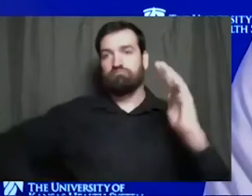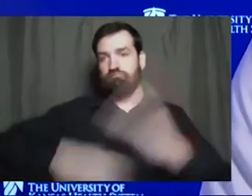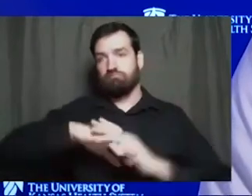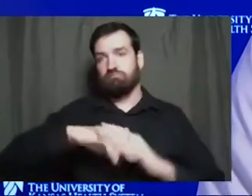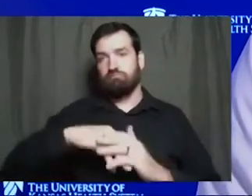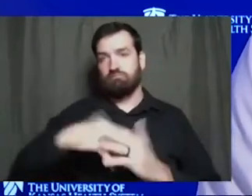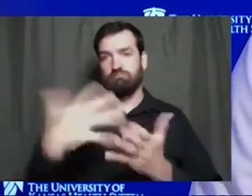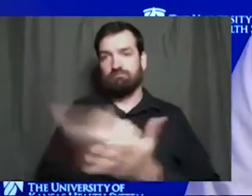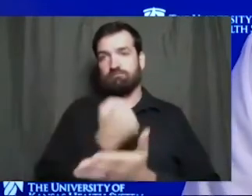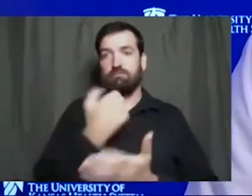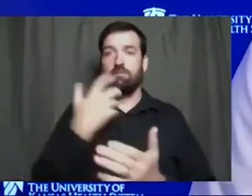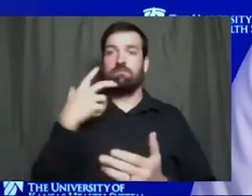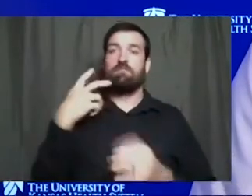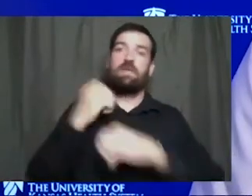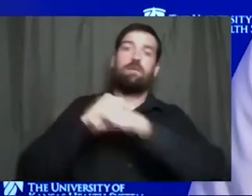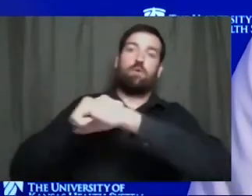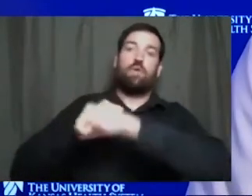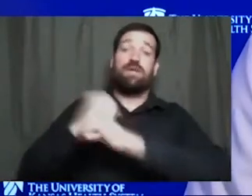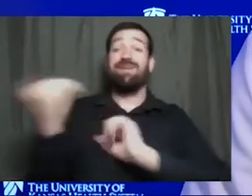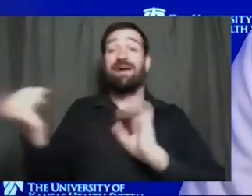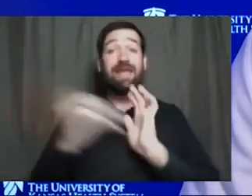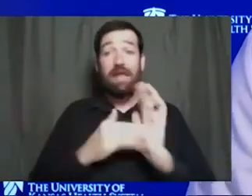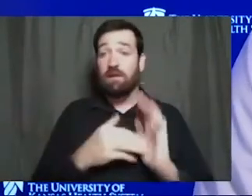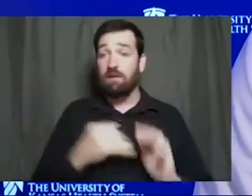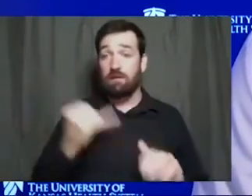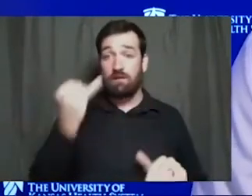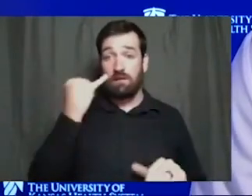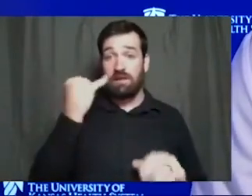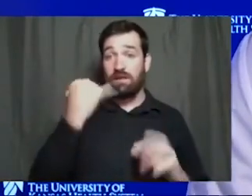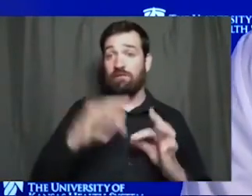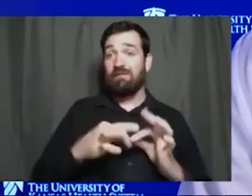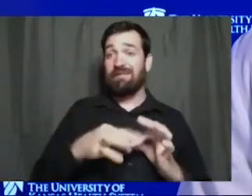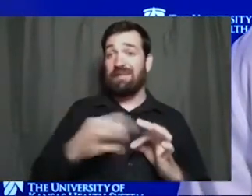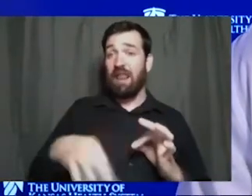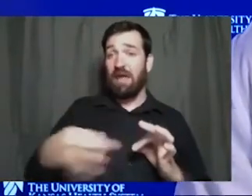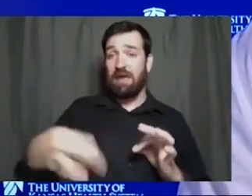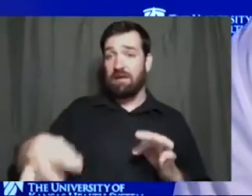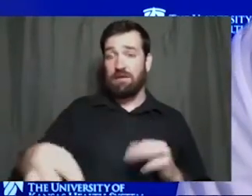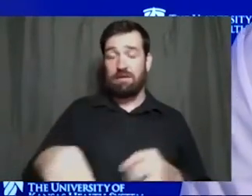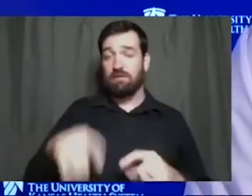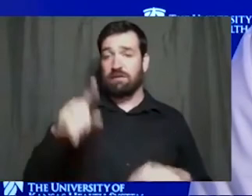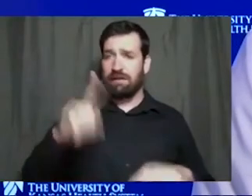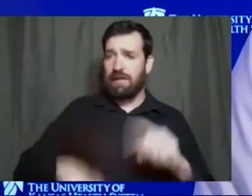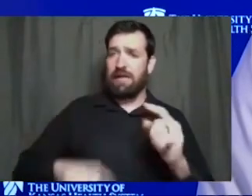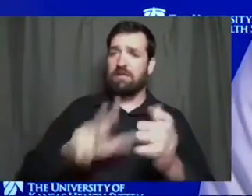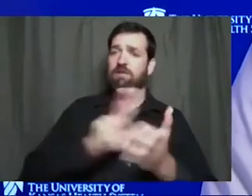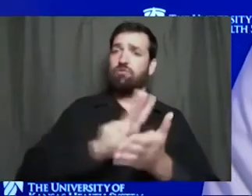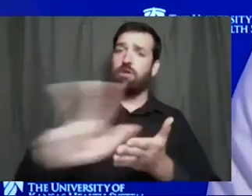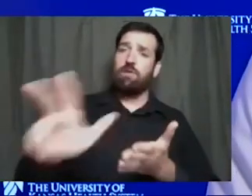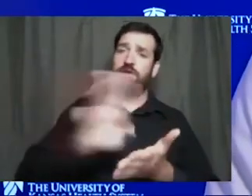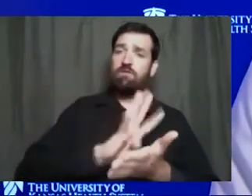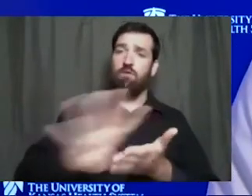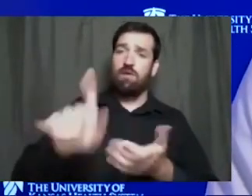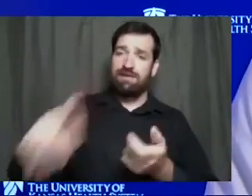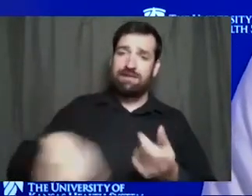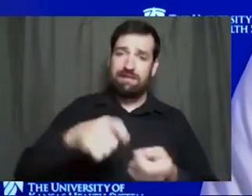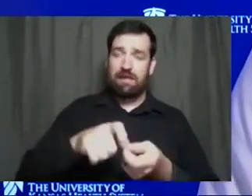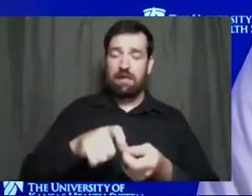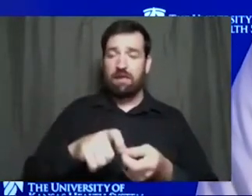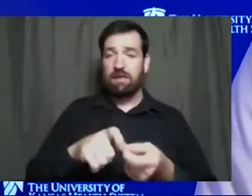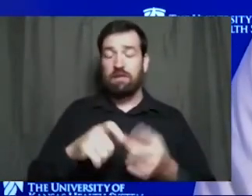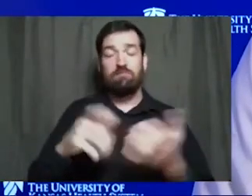And it, again, it is okay if that is delayed, if you can't exactly get the 3 or 4 weeks of that second dose, depending on what